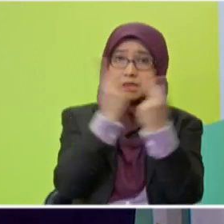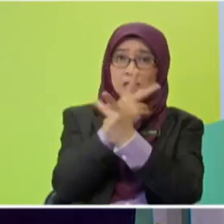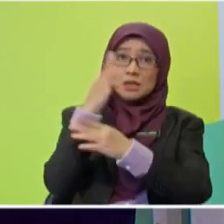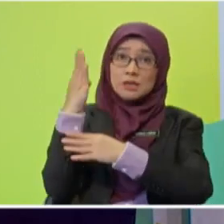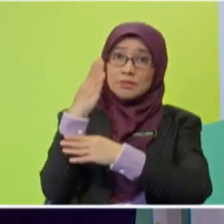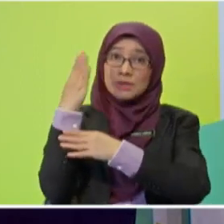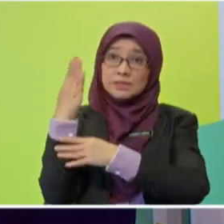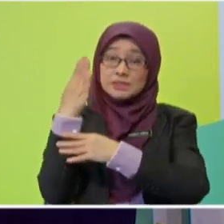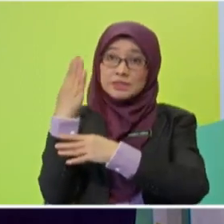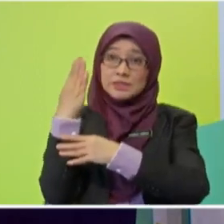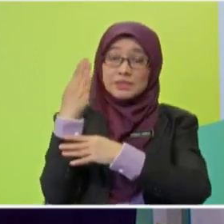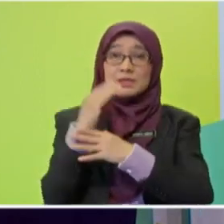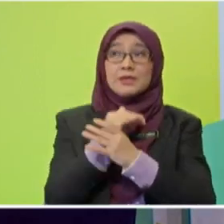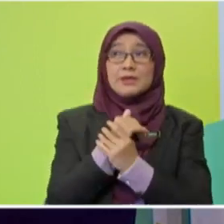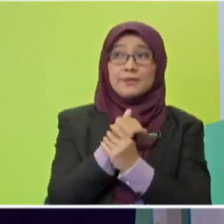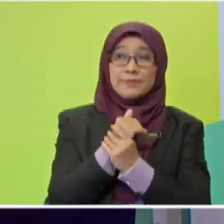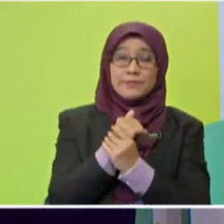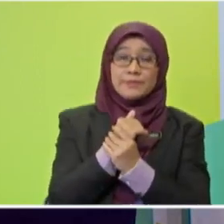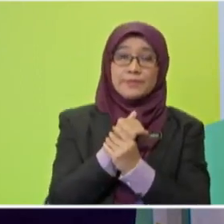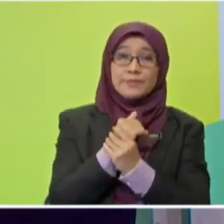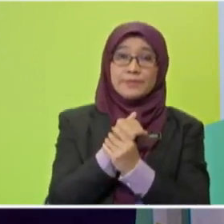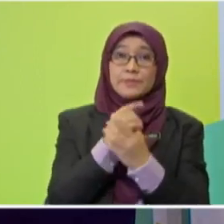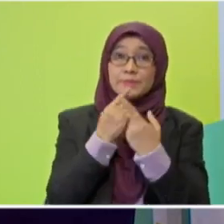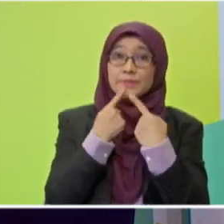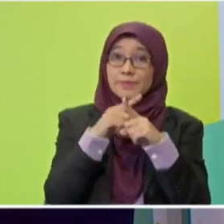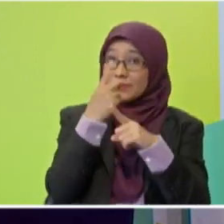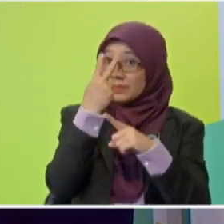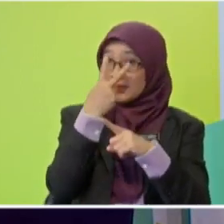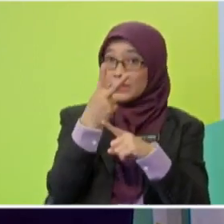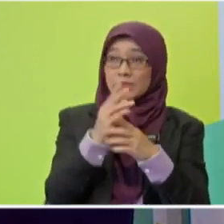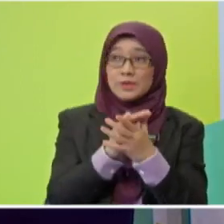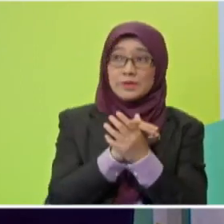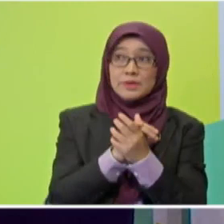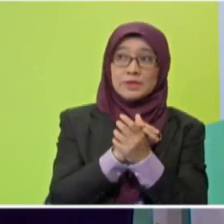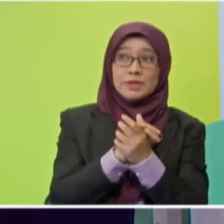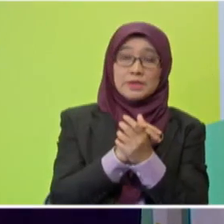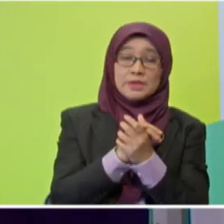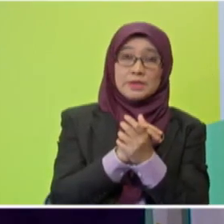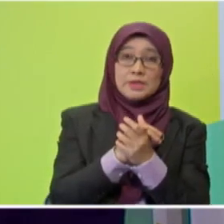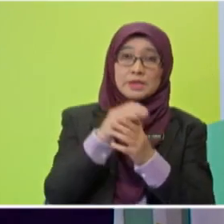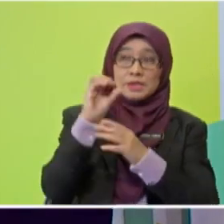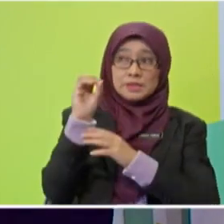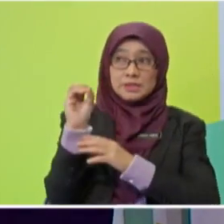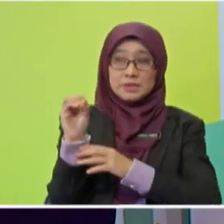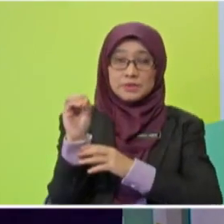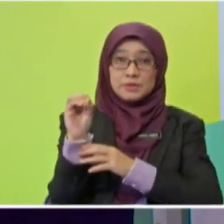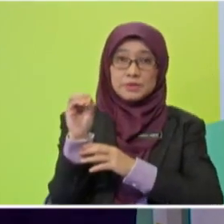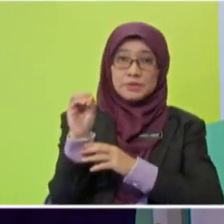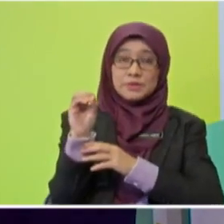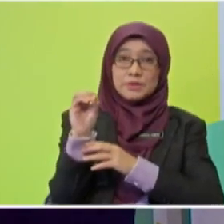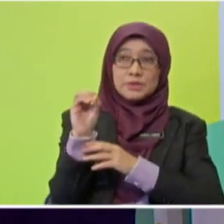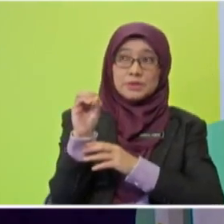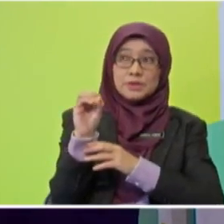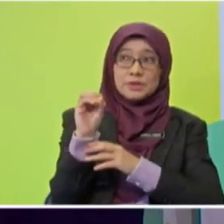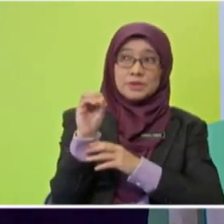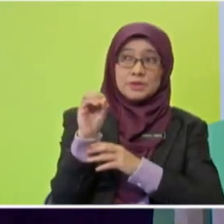24, 32, 3, 4, 5, 6, 7. We put a 0 here. For your safe side. 6